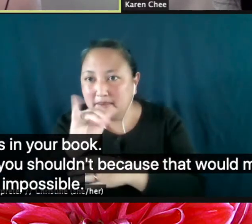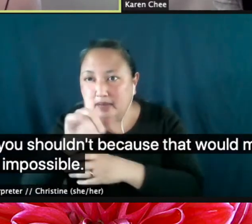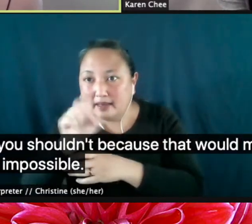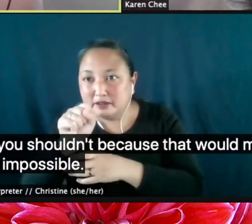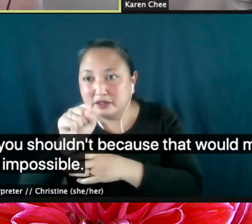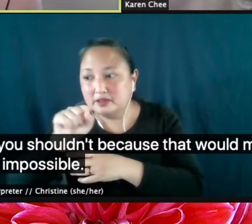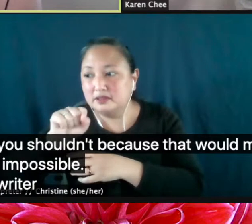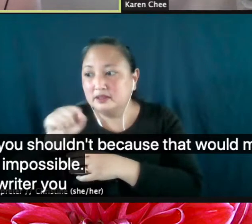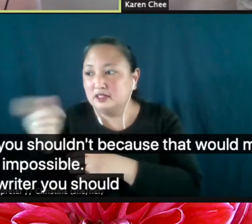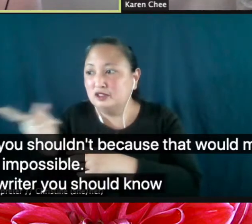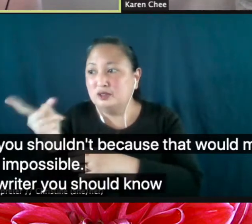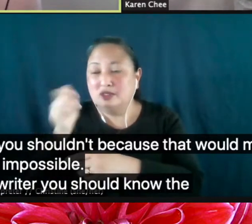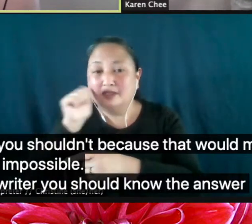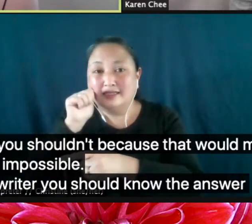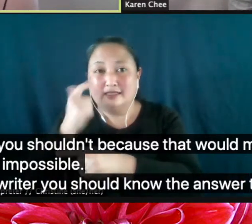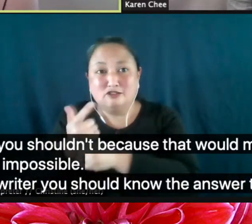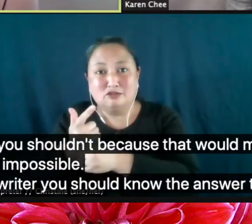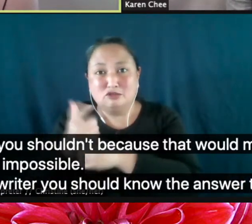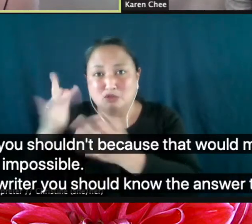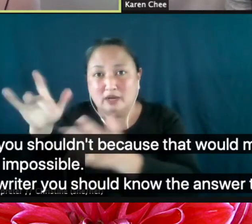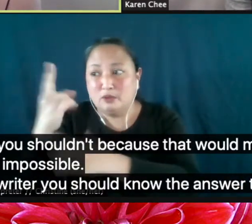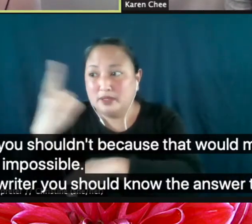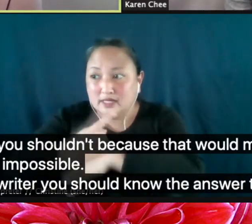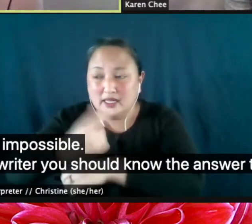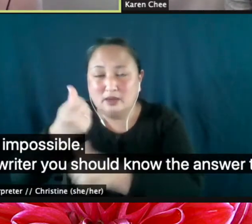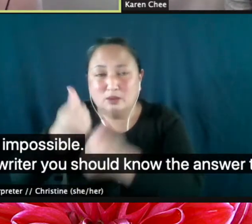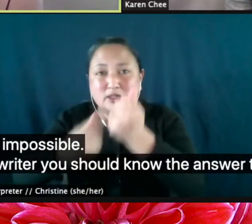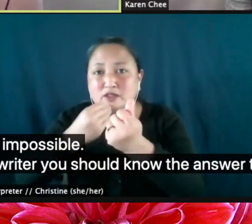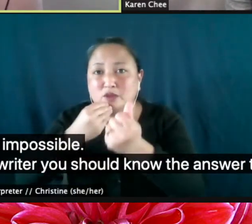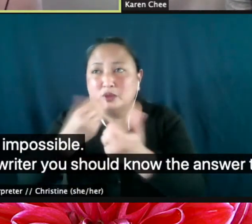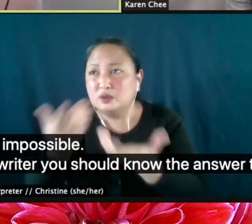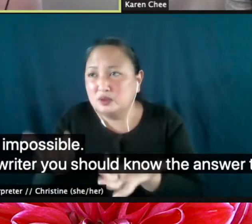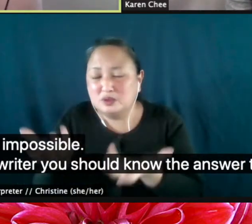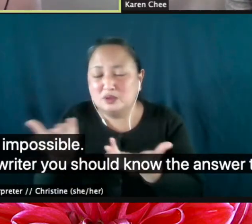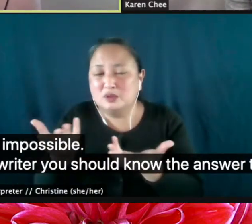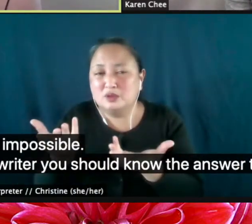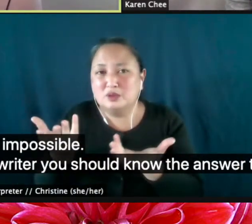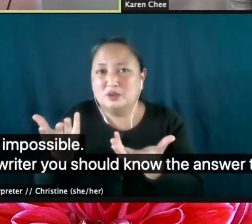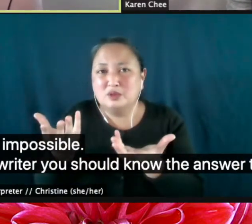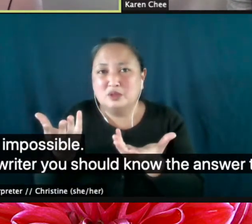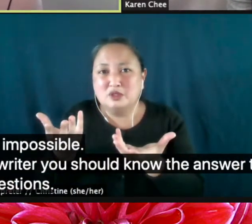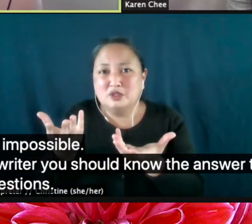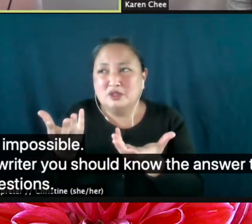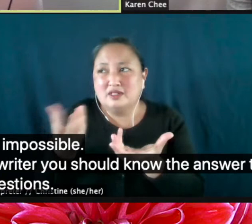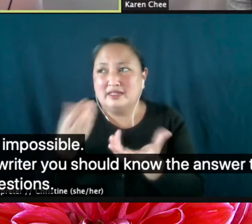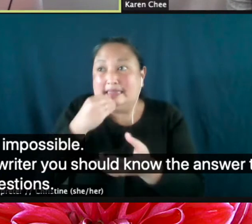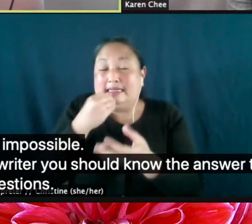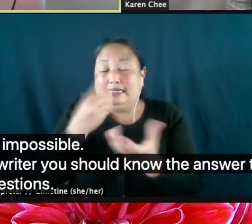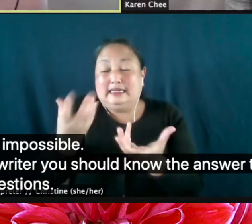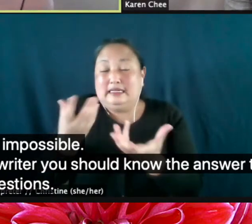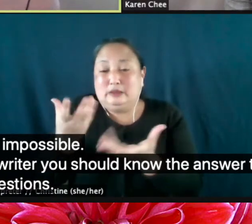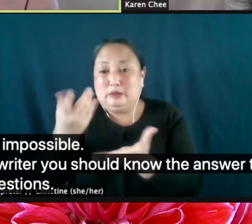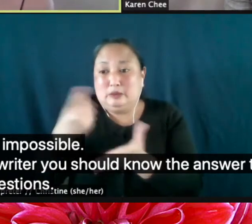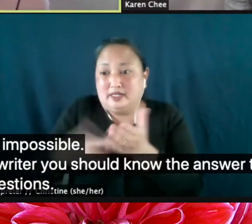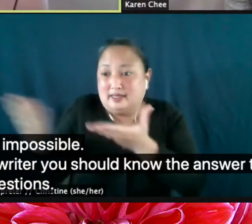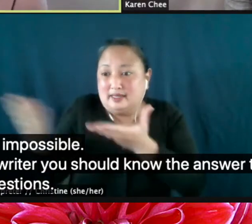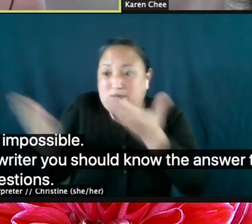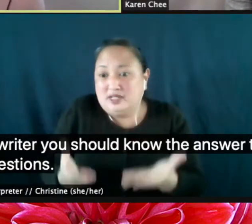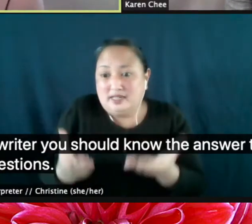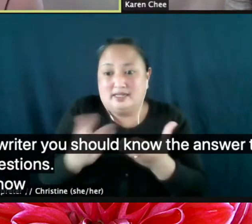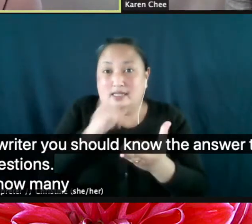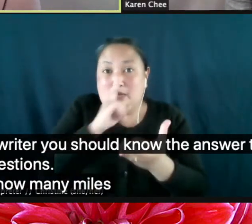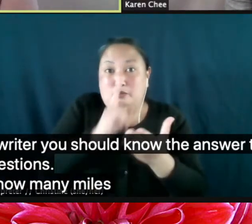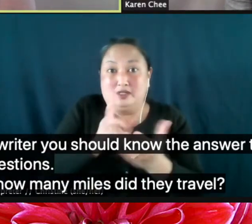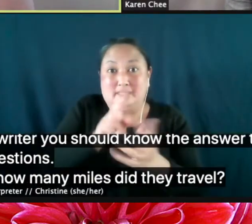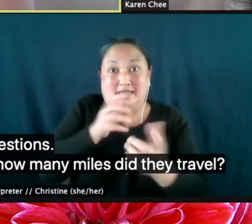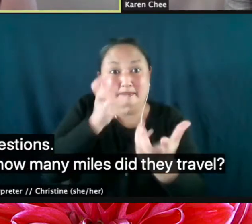Lucy and Sam travel on this date? Like, what food were they eating? How did they carry it? Right? Is it realistic to this time period that there